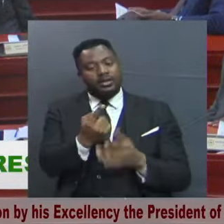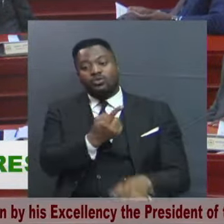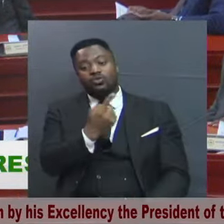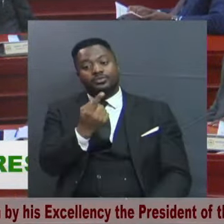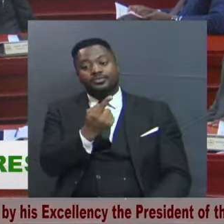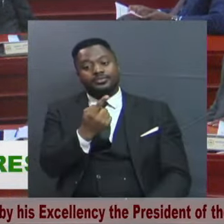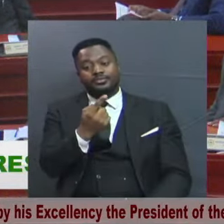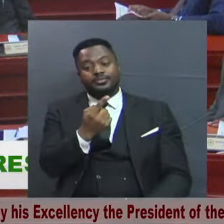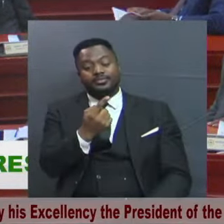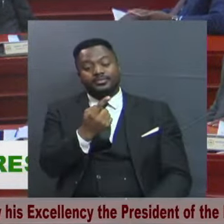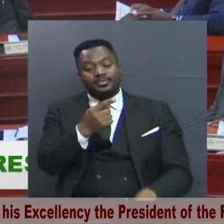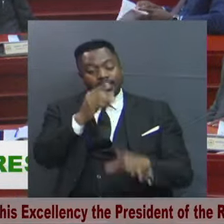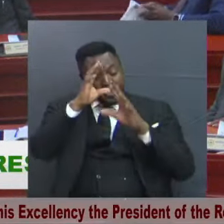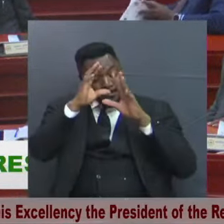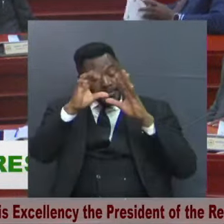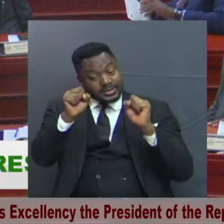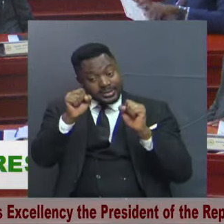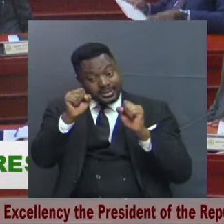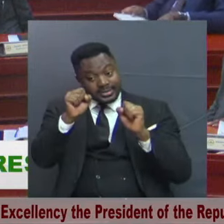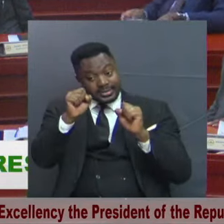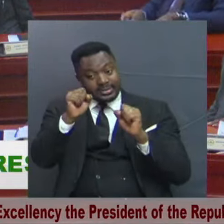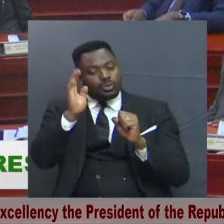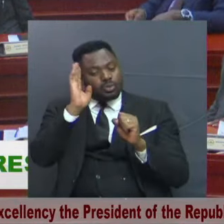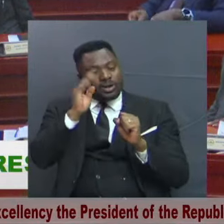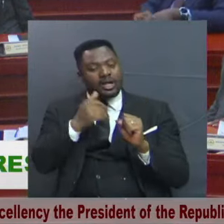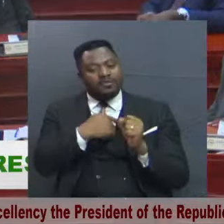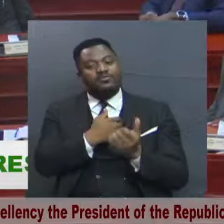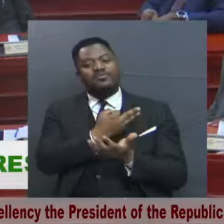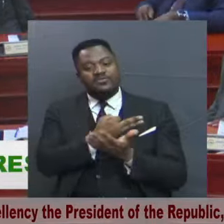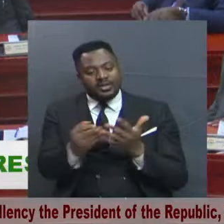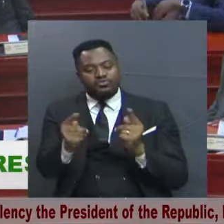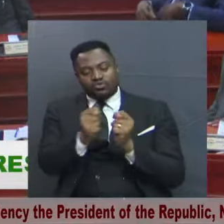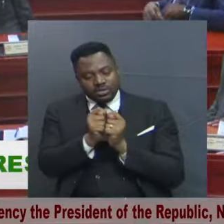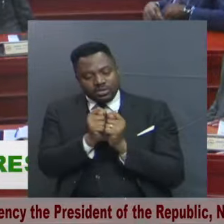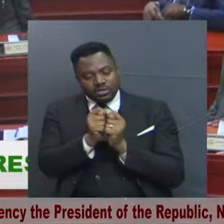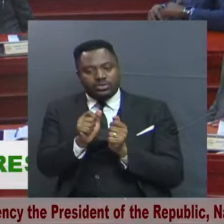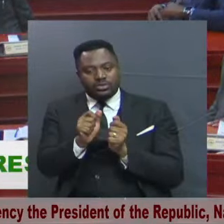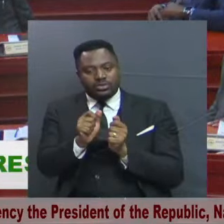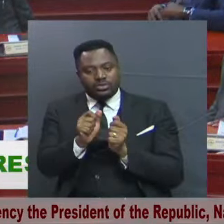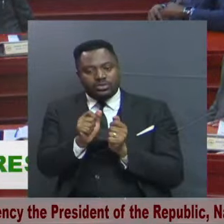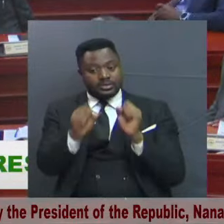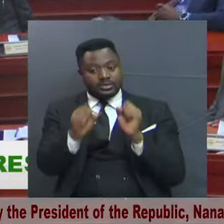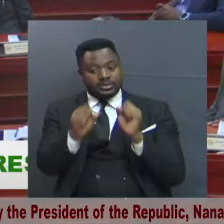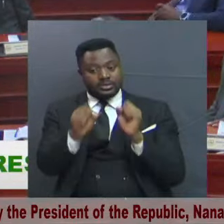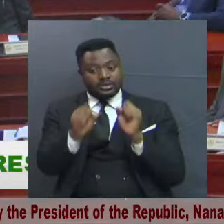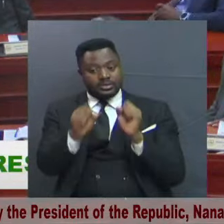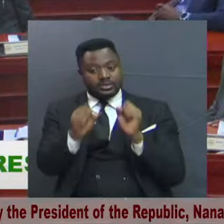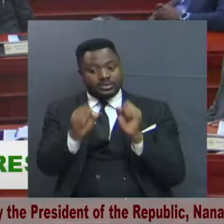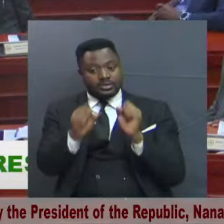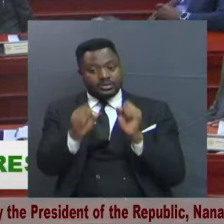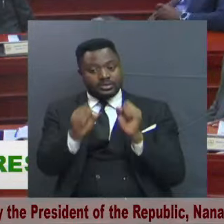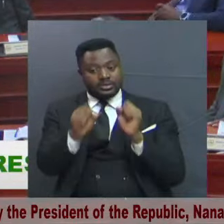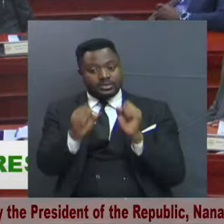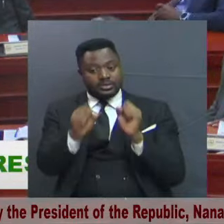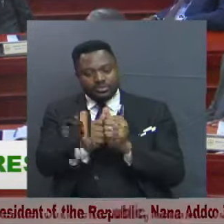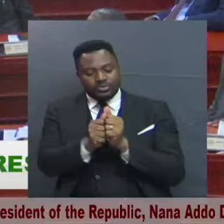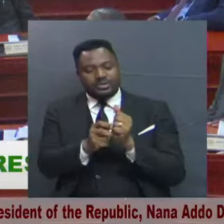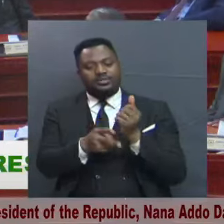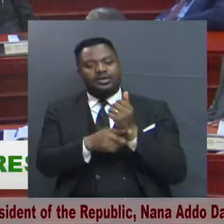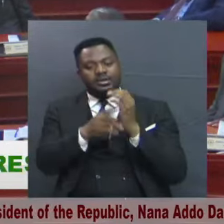alone the president will have to fail together with the vice president so Mr President you have failed with your